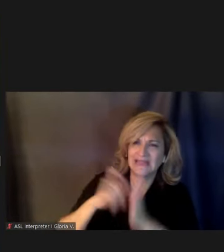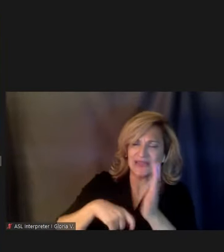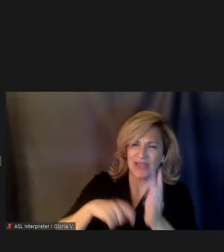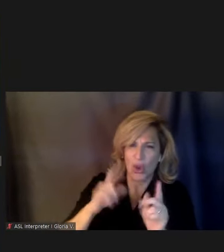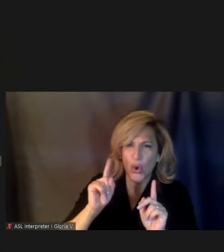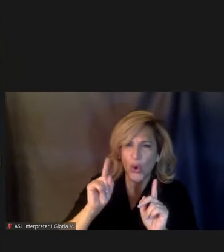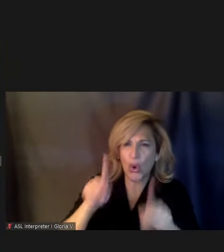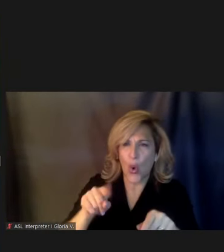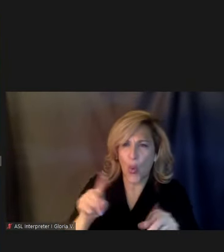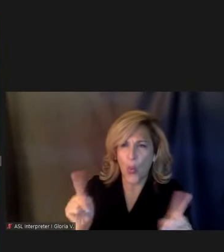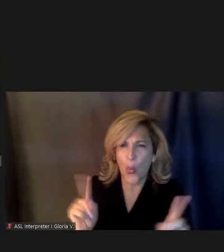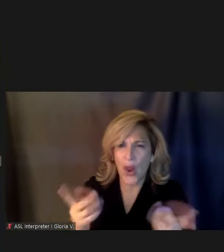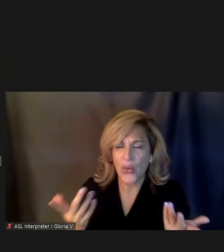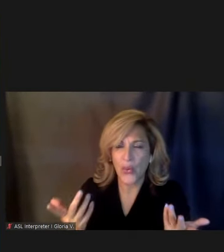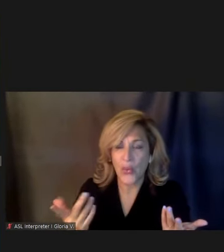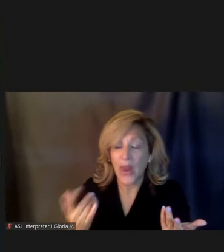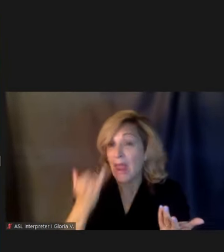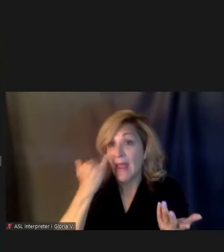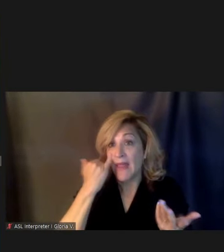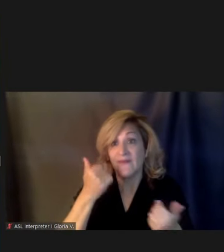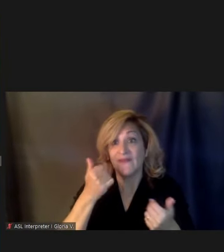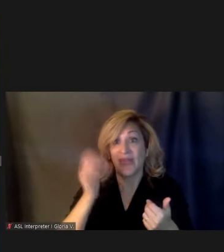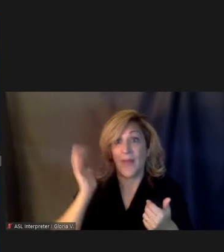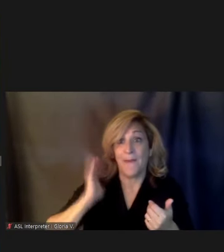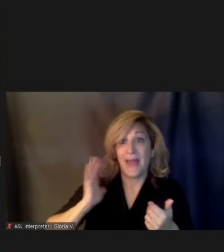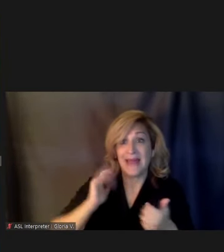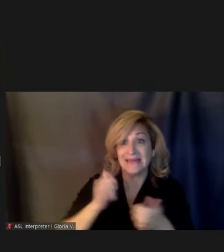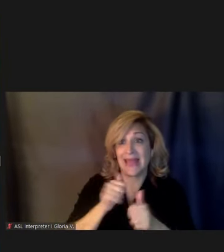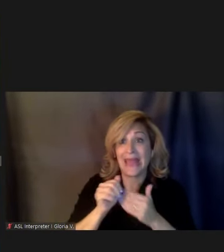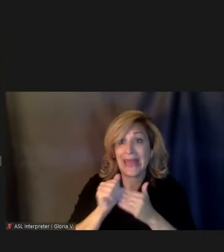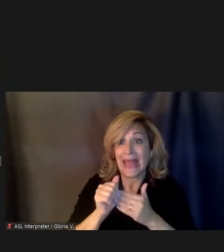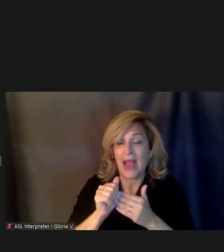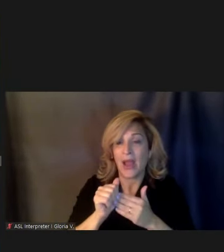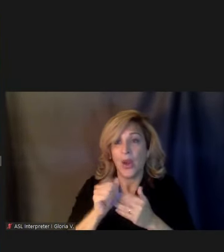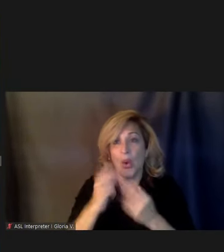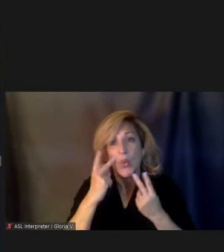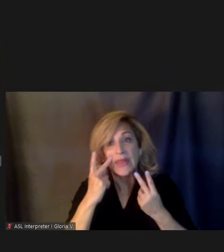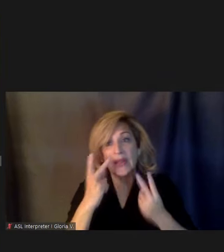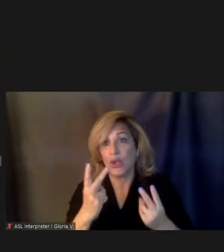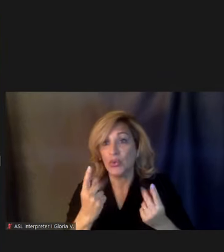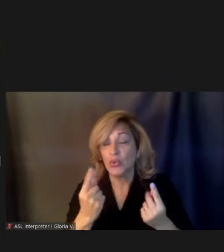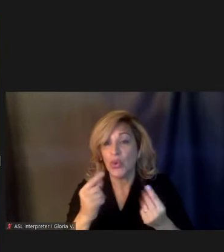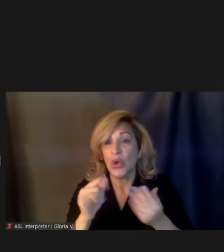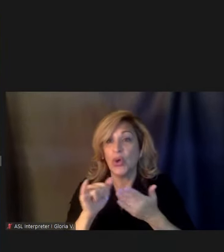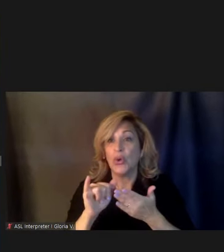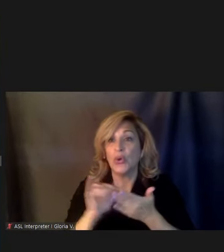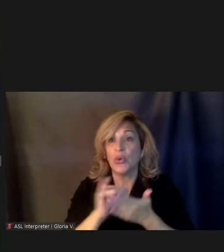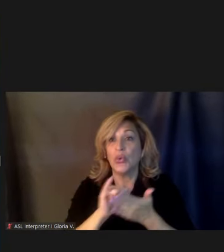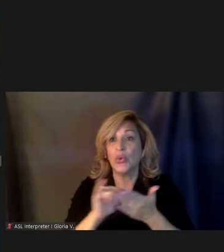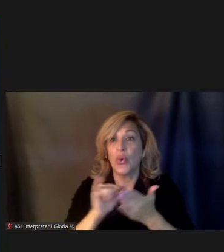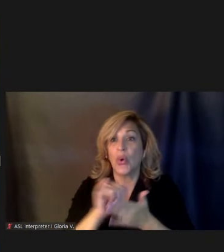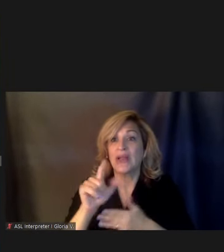And if the past is any guide, all we have to do is look at the New York Times article,